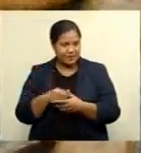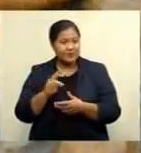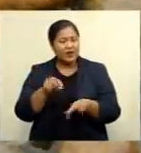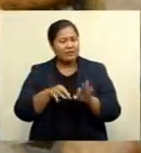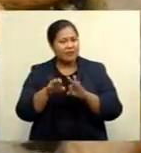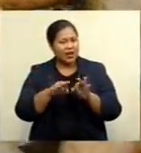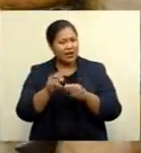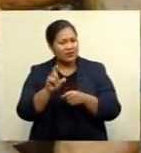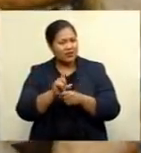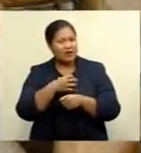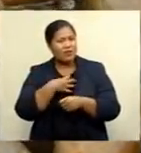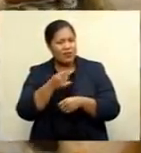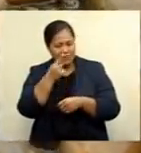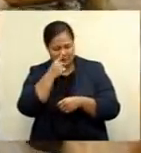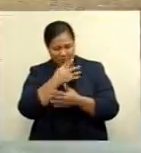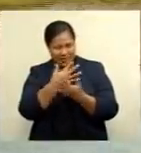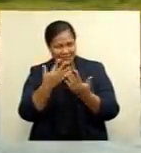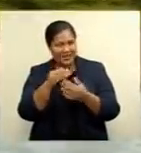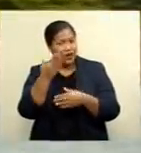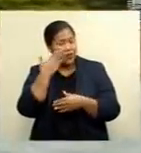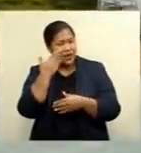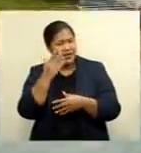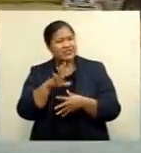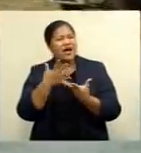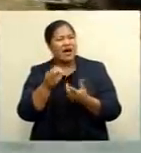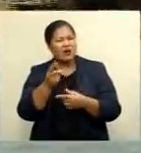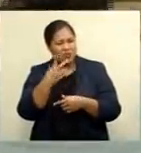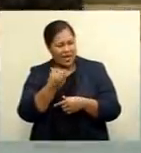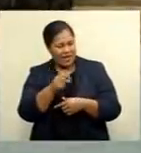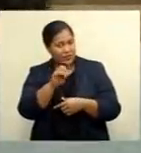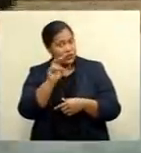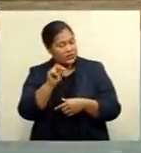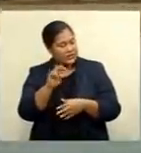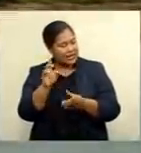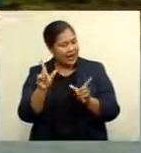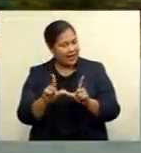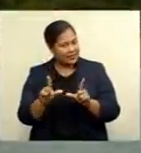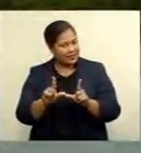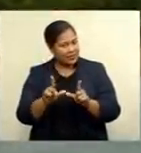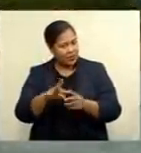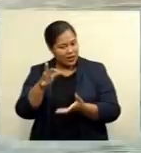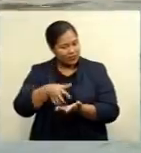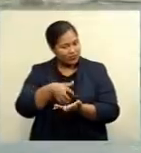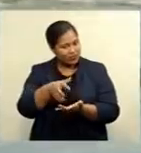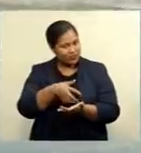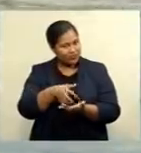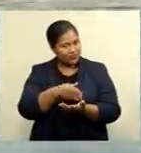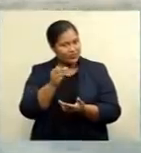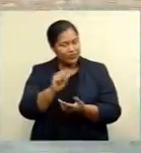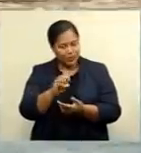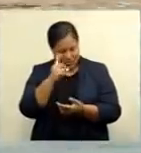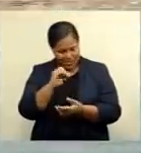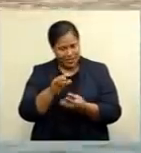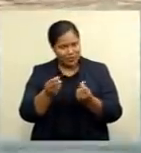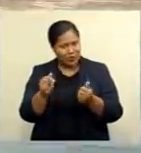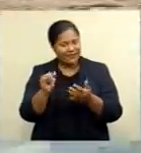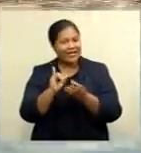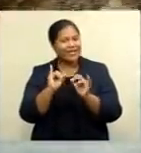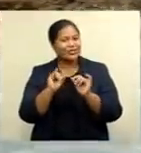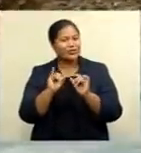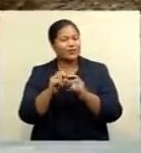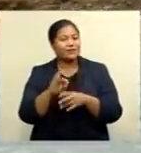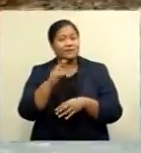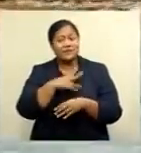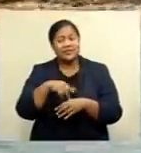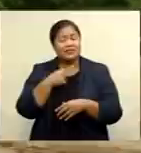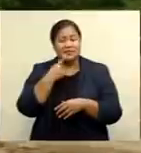to create more public awareness on how to legally acquire a license for extraction in order to address the issue. The ministry says